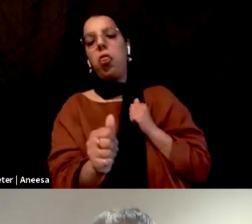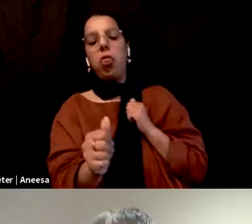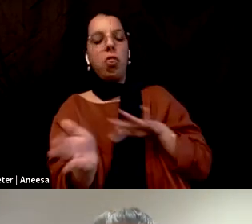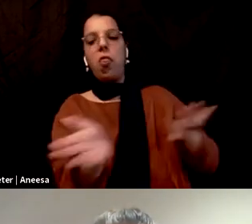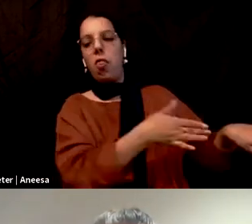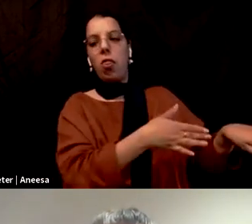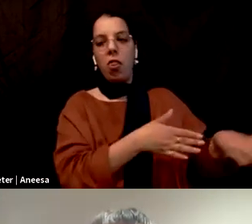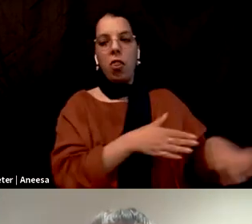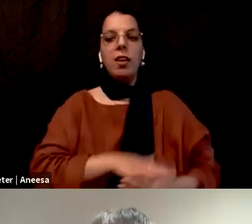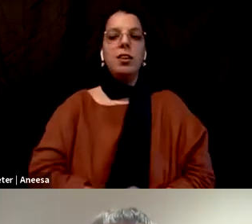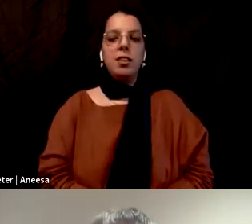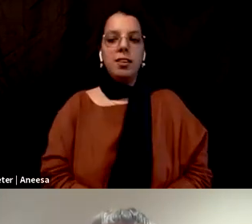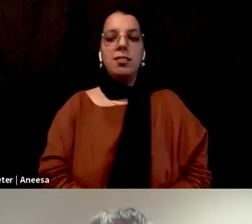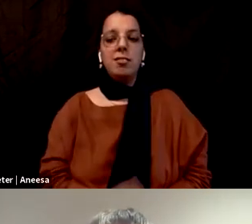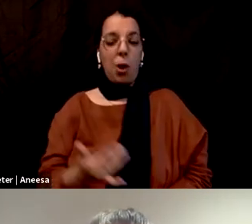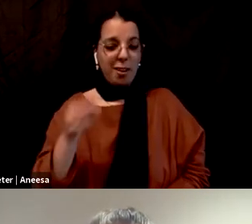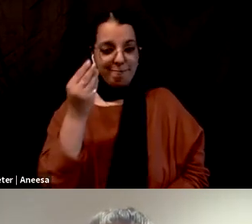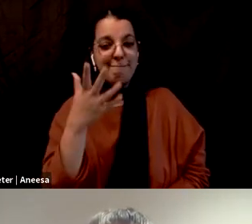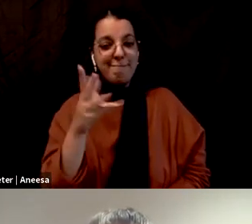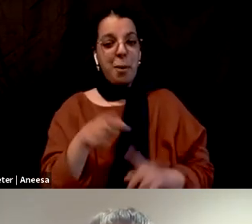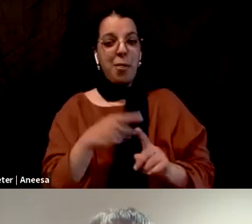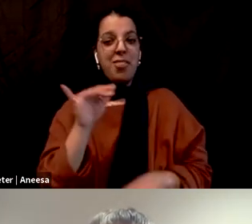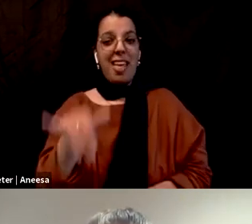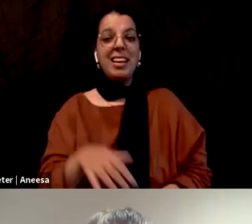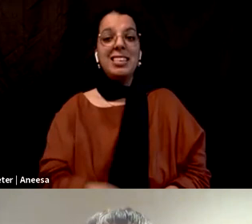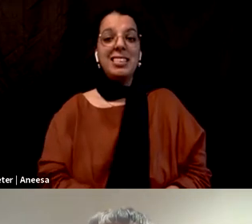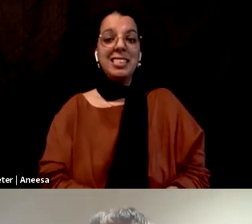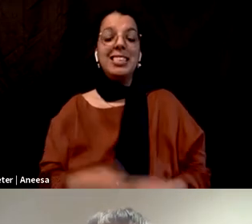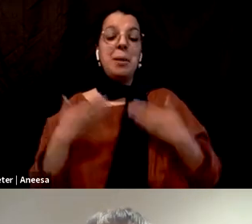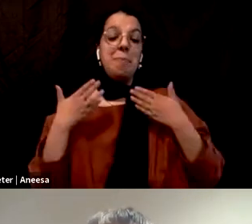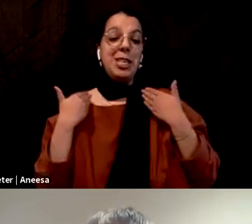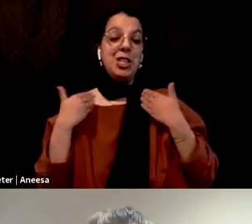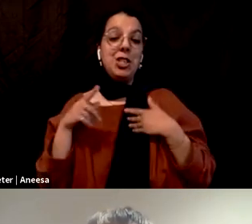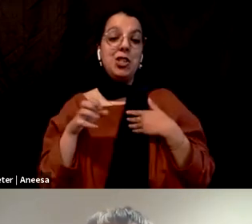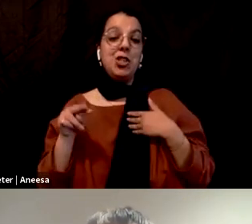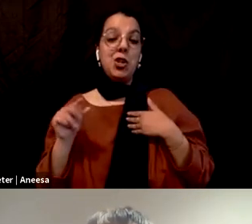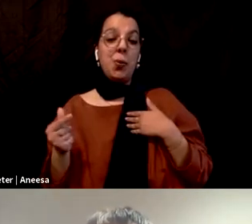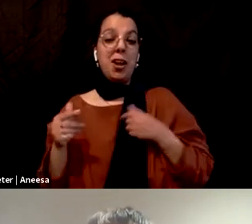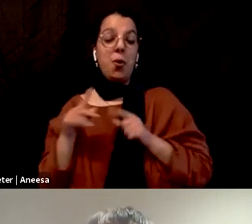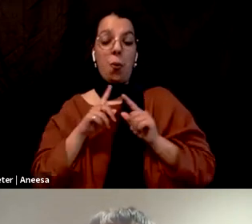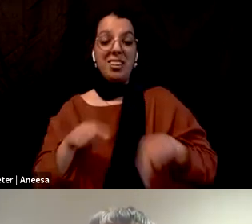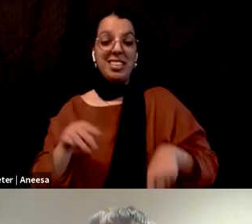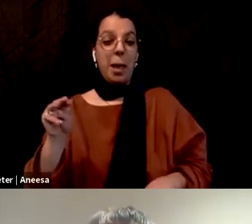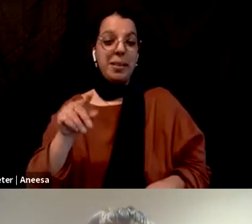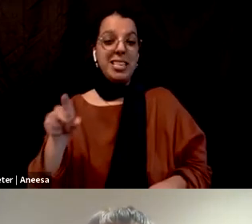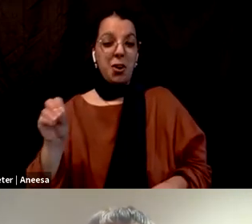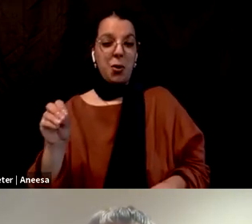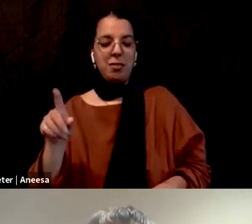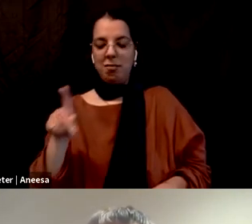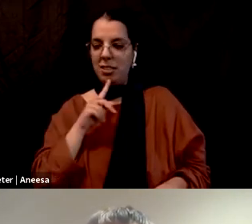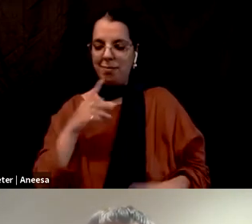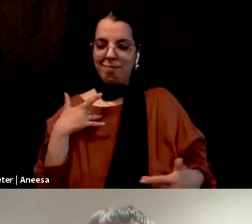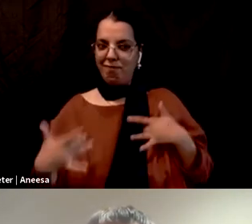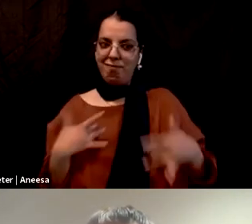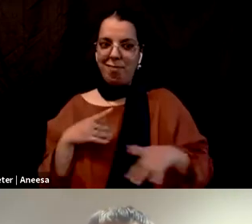wanted to put that out there again, ministerial zoning orders, MZOs, check them out. I think there are a lot of concerned